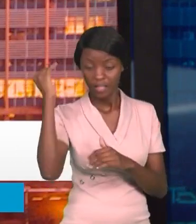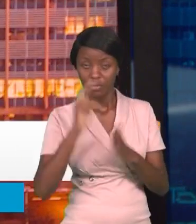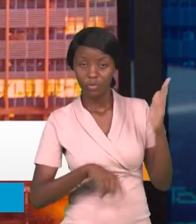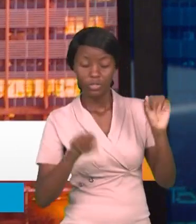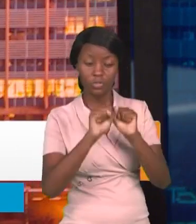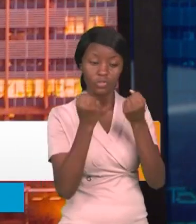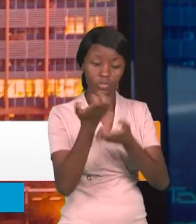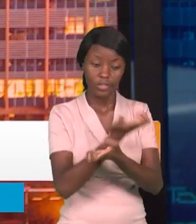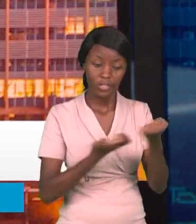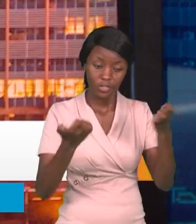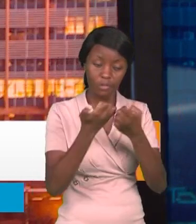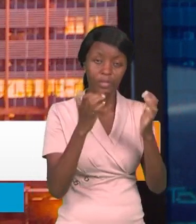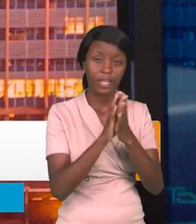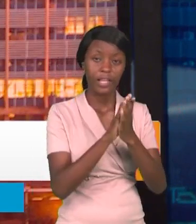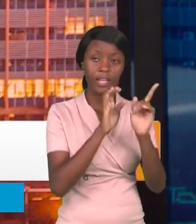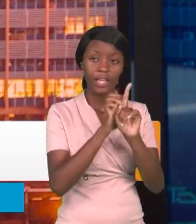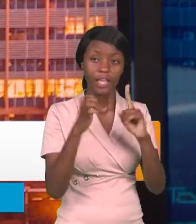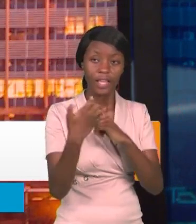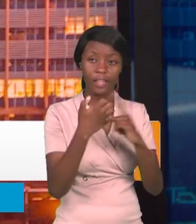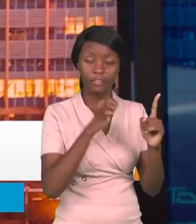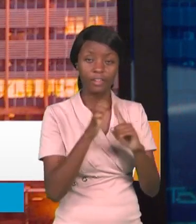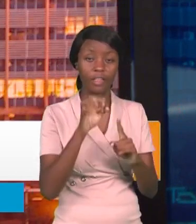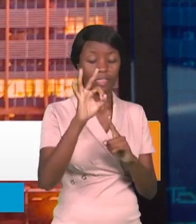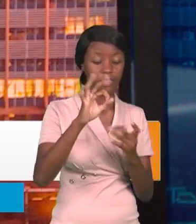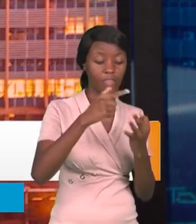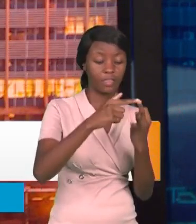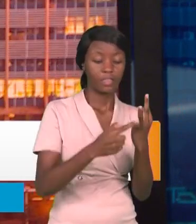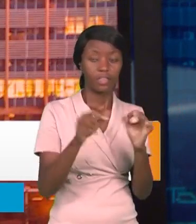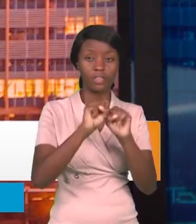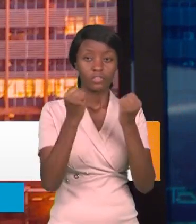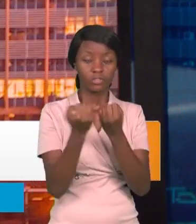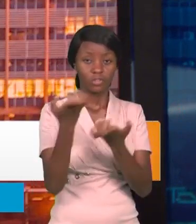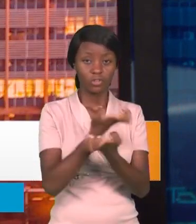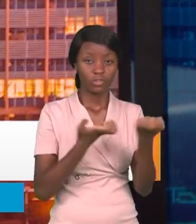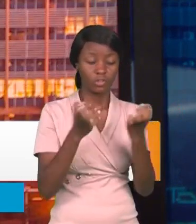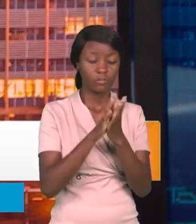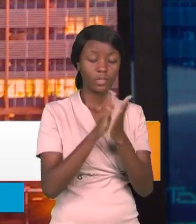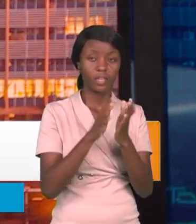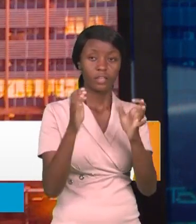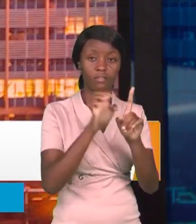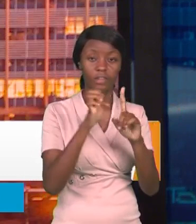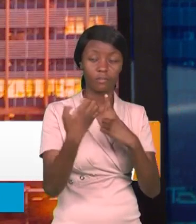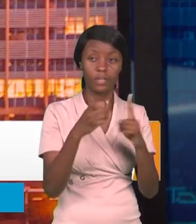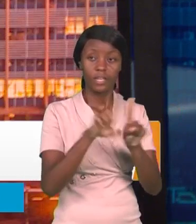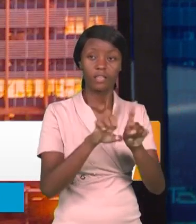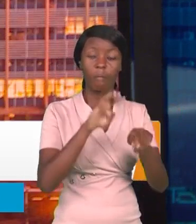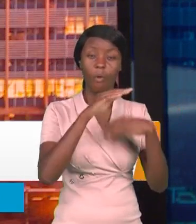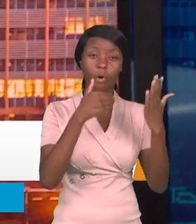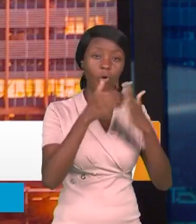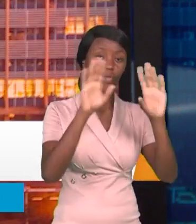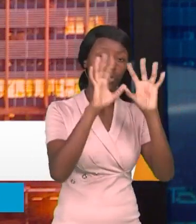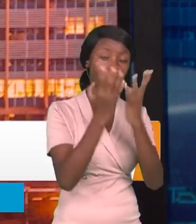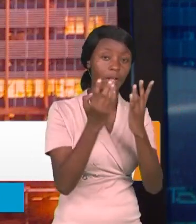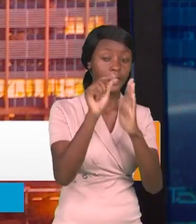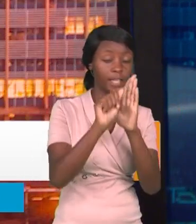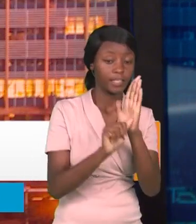socio-economic and environmental. They are three-pillared. And there are global agenda. And for the government to